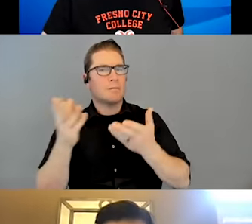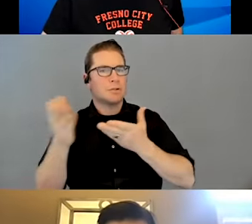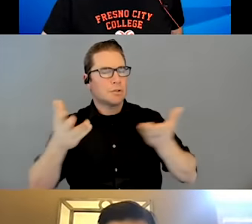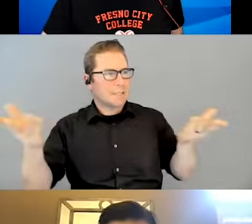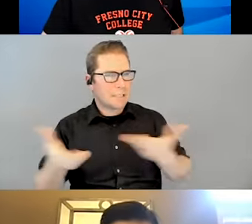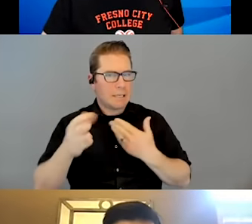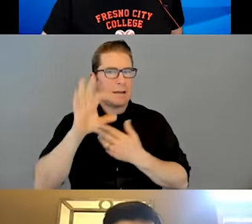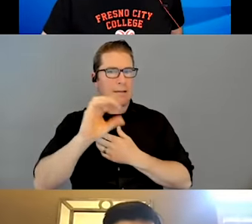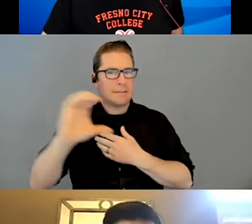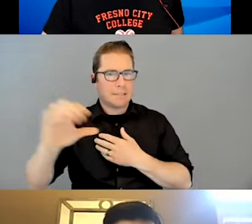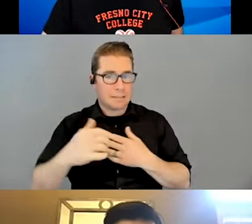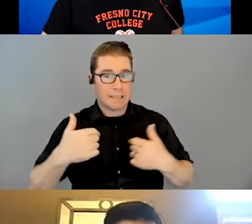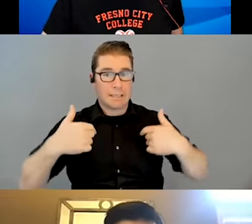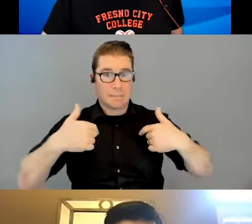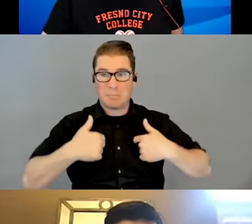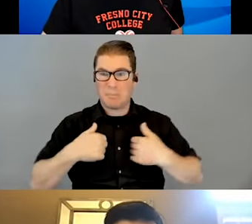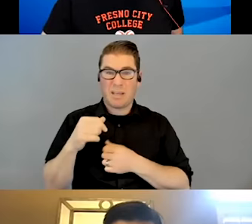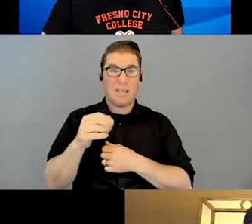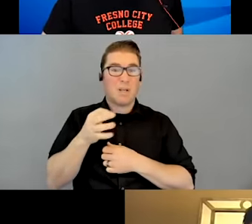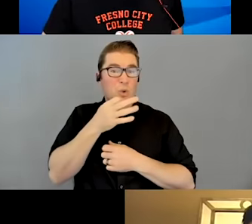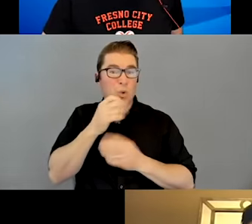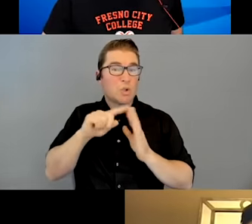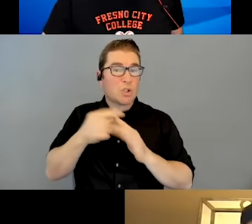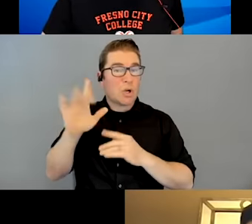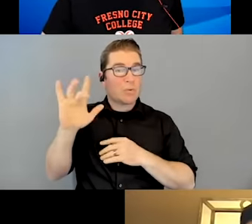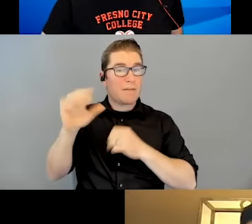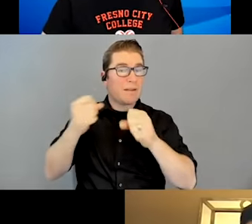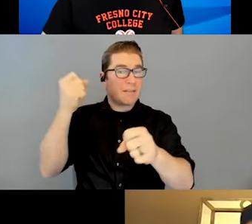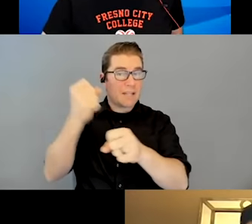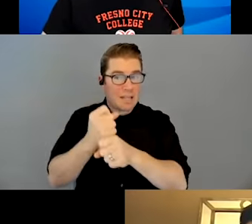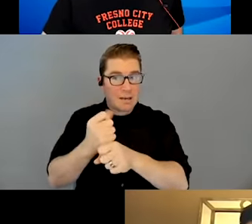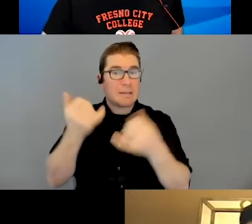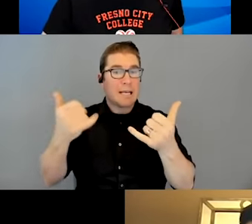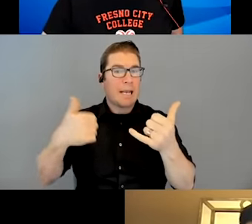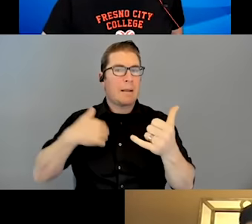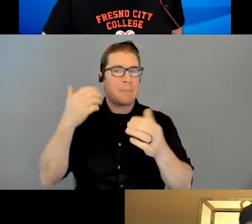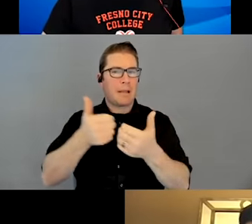my 25th year here at FCC, and today I will be the remote control.